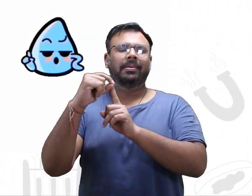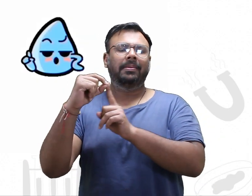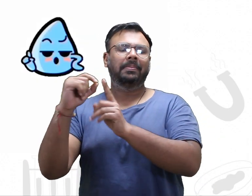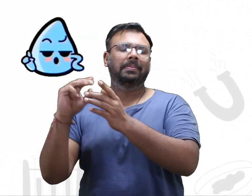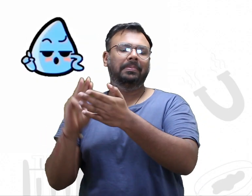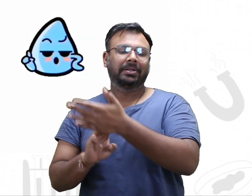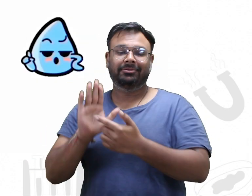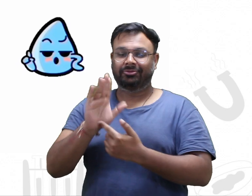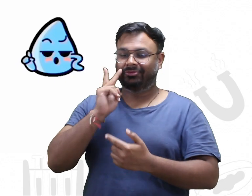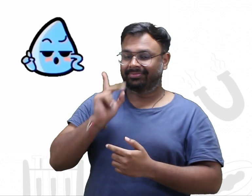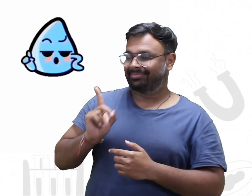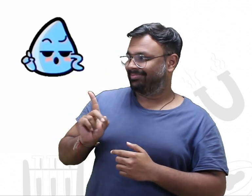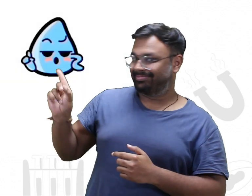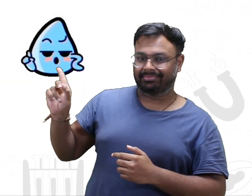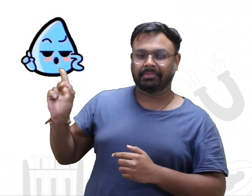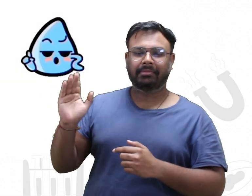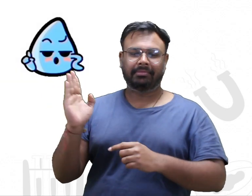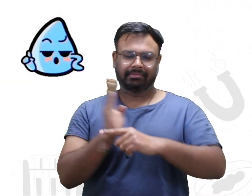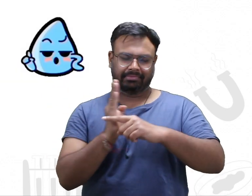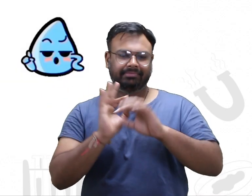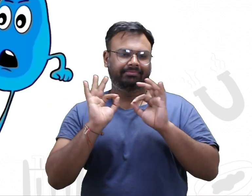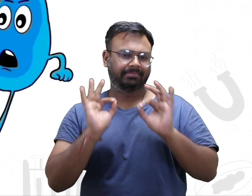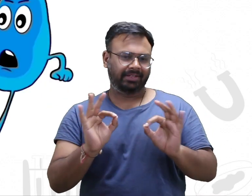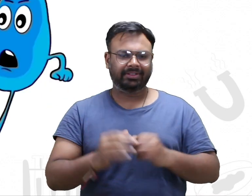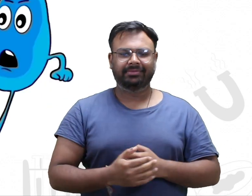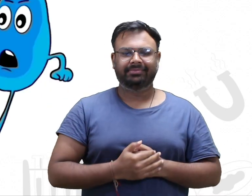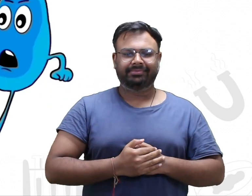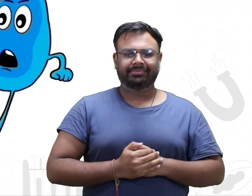that is around 710 ppm.